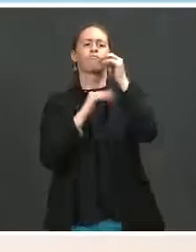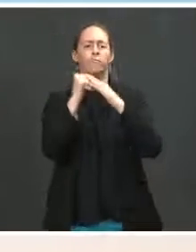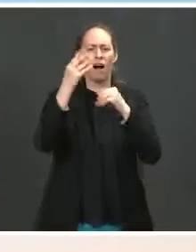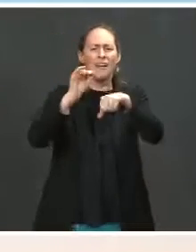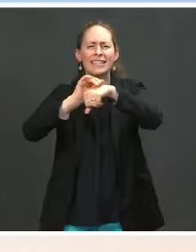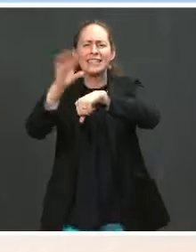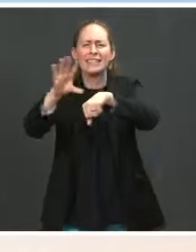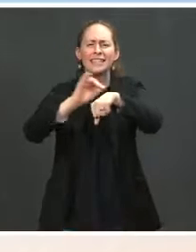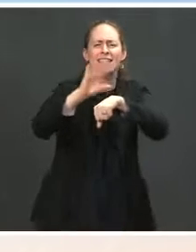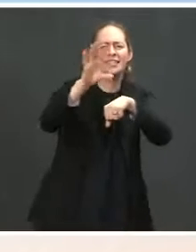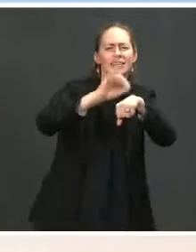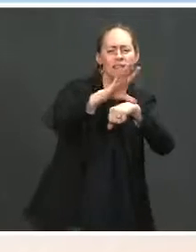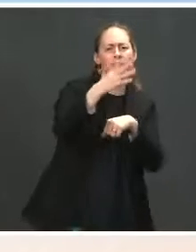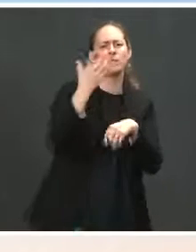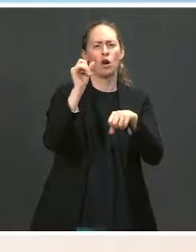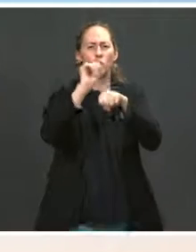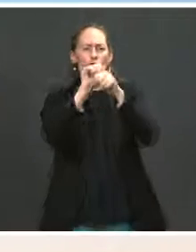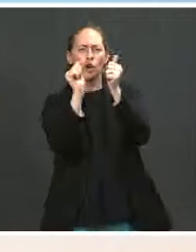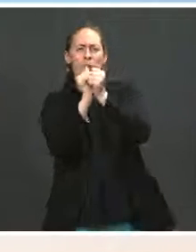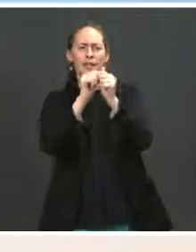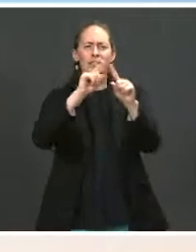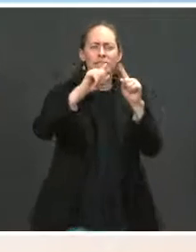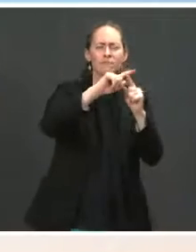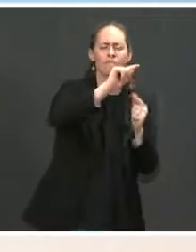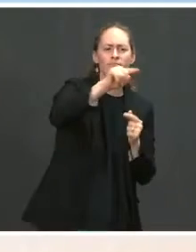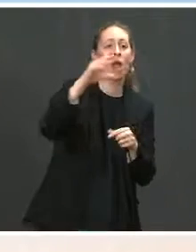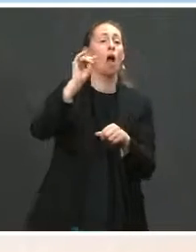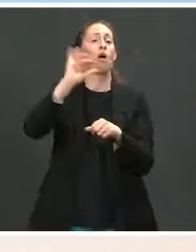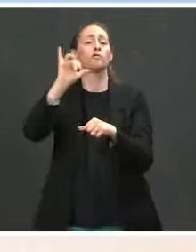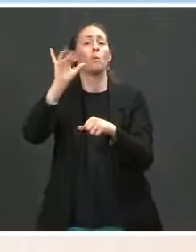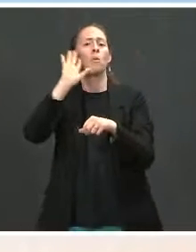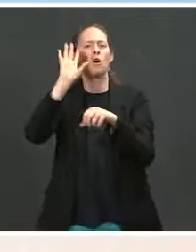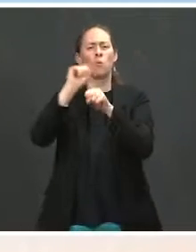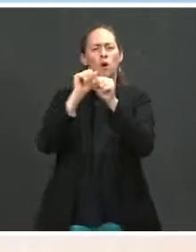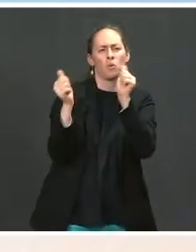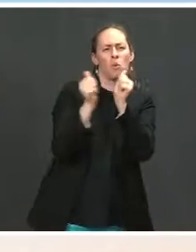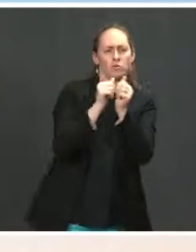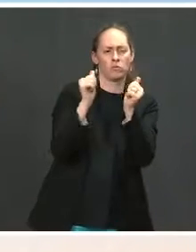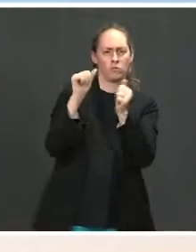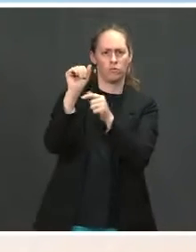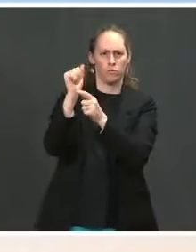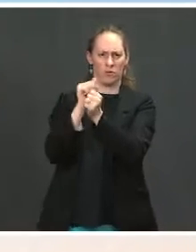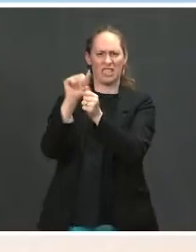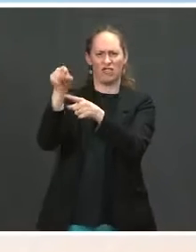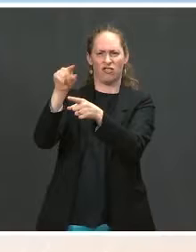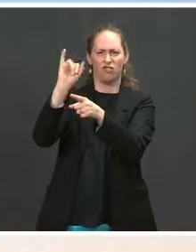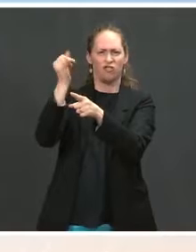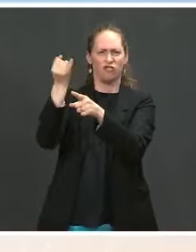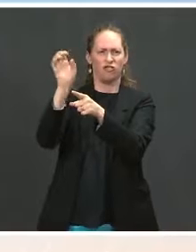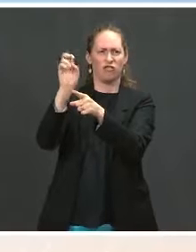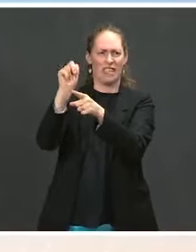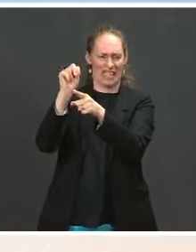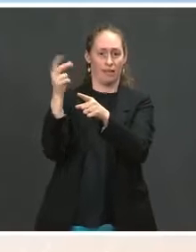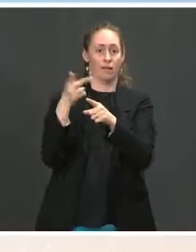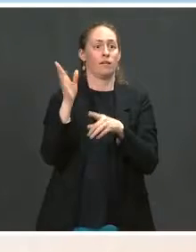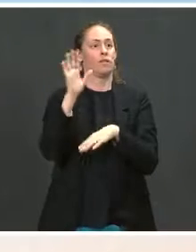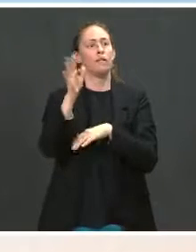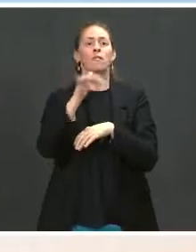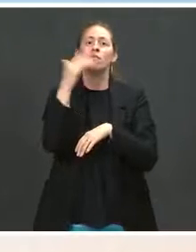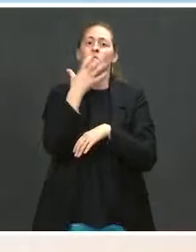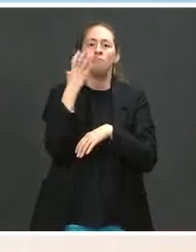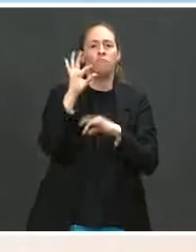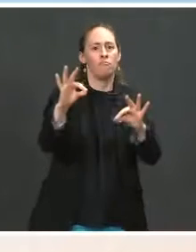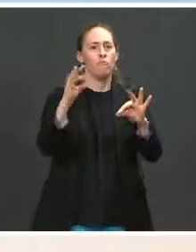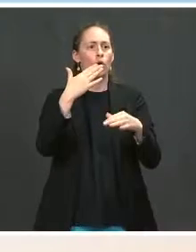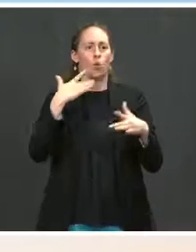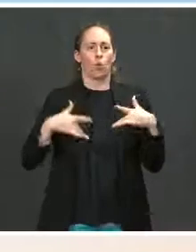work closely with Gene Sperling. Another piece of good news, today the IRS, the U.S. Department of Treasury, and the